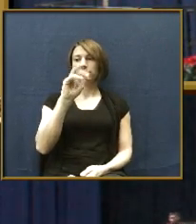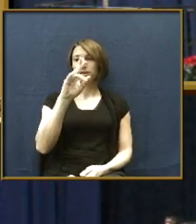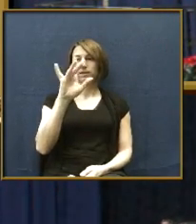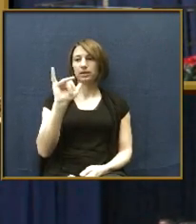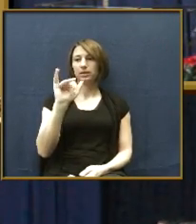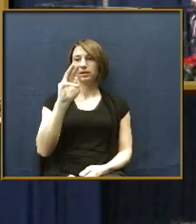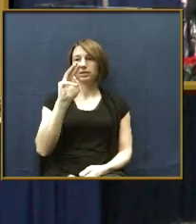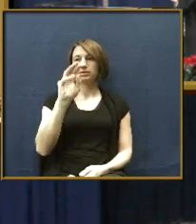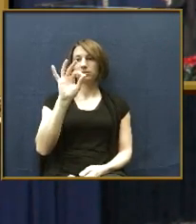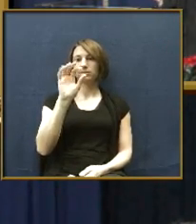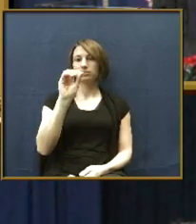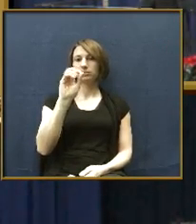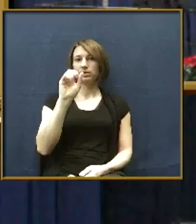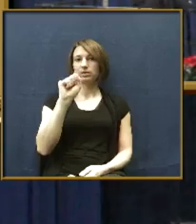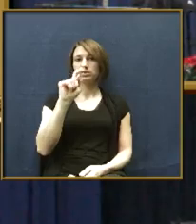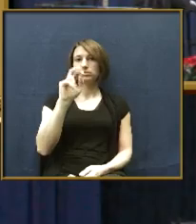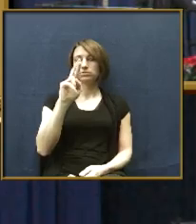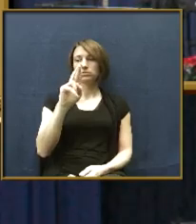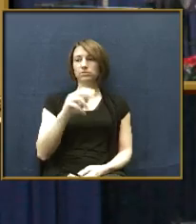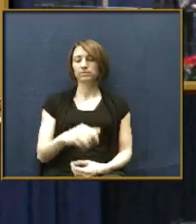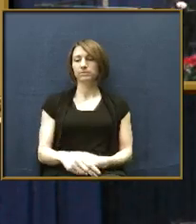Foster, cum laude.